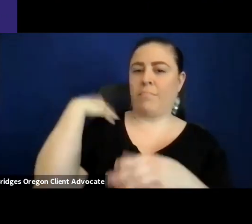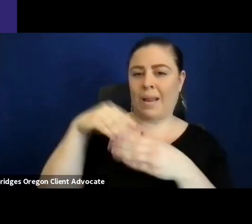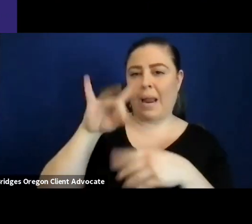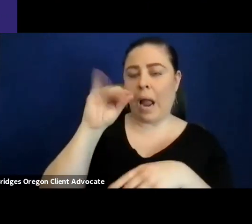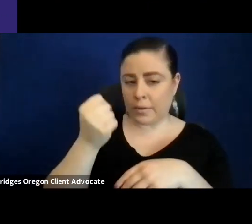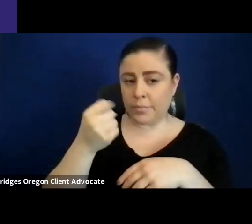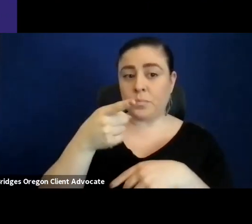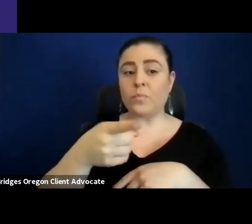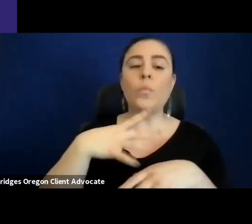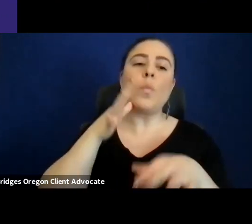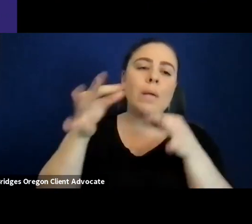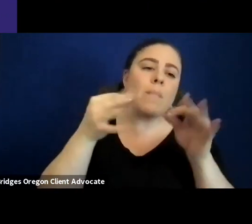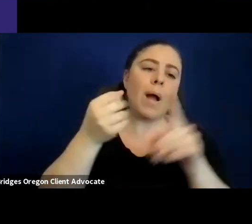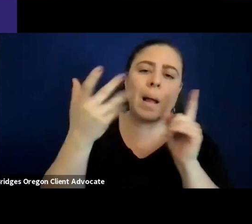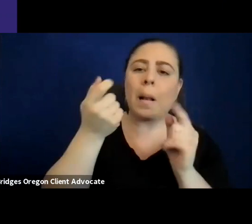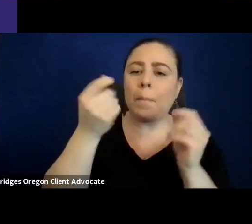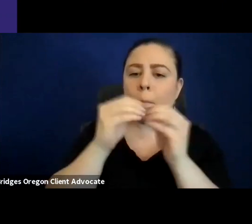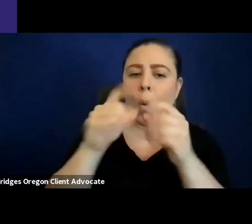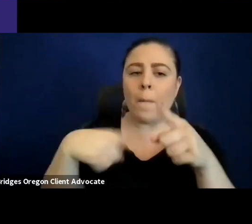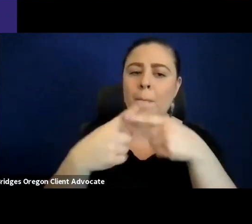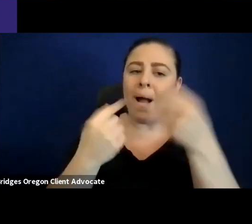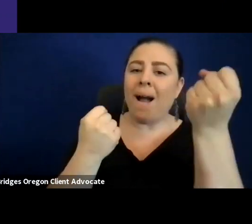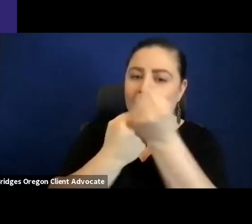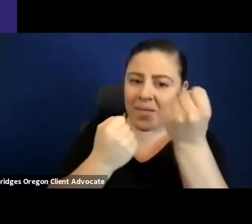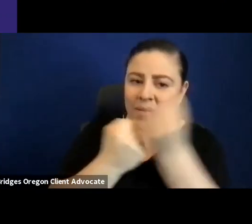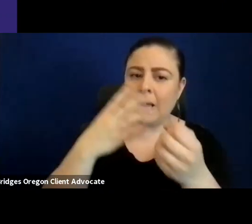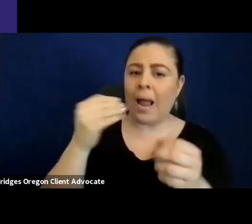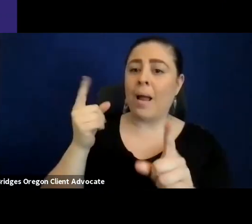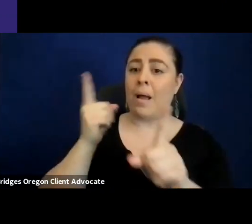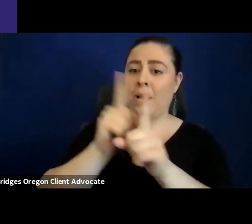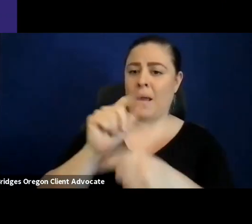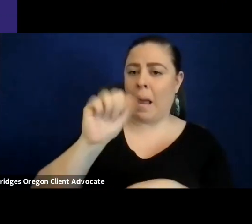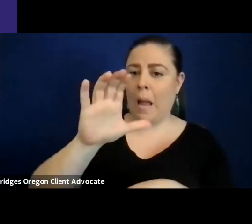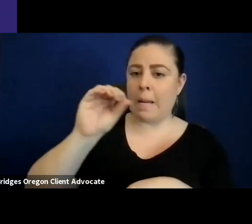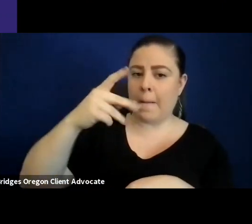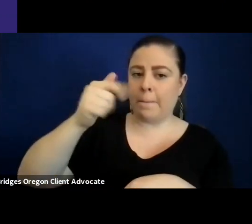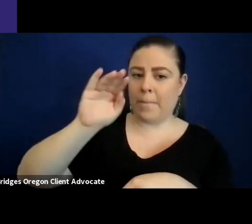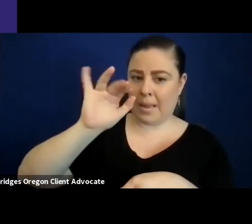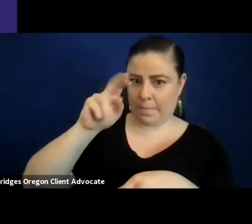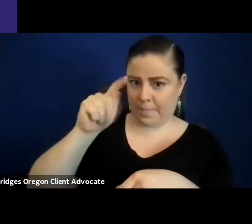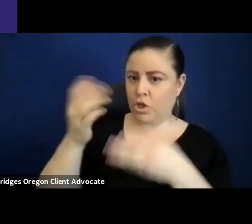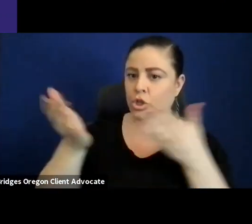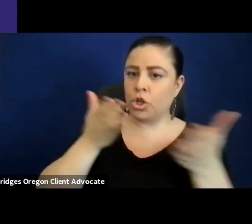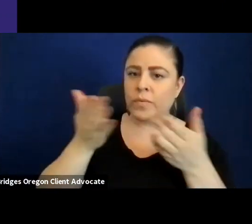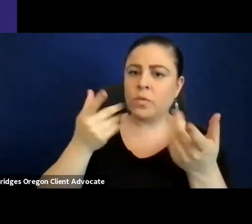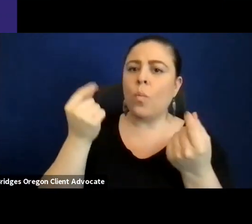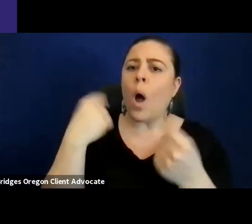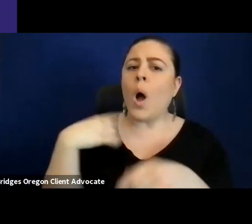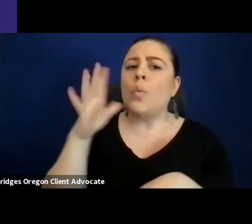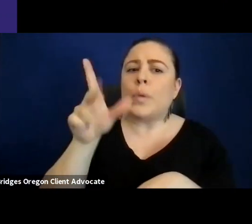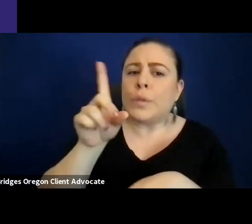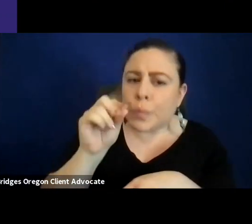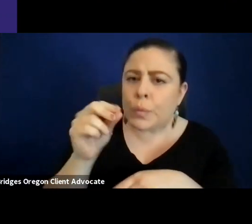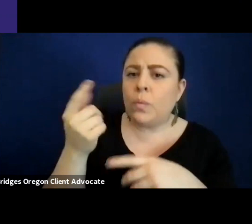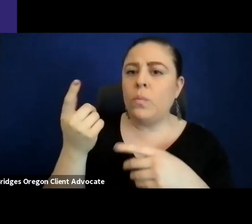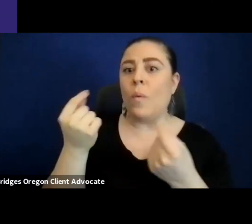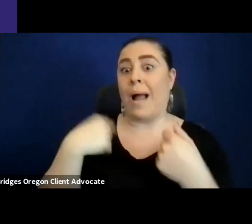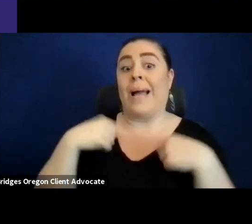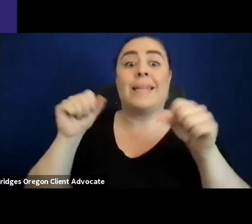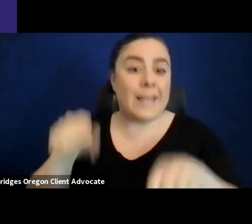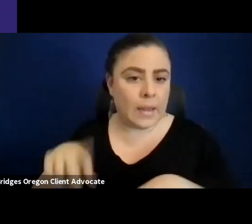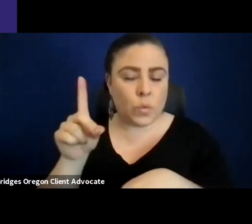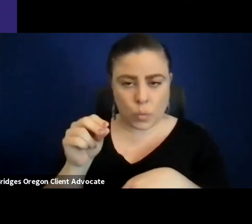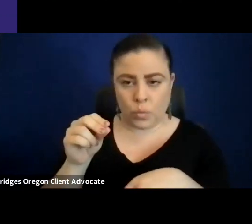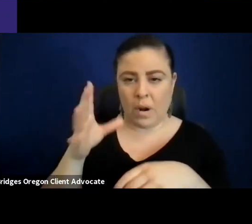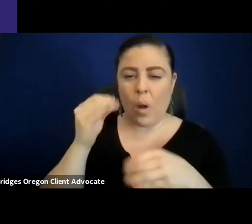Act, and that did pass back in the 1980s. I'm going to expand a little bit more about advocacy and accompaniment services and